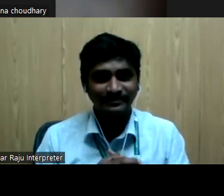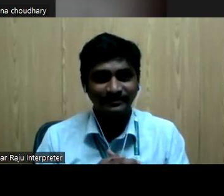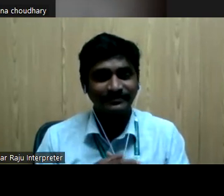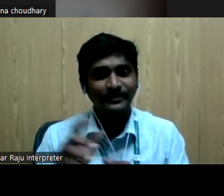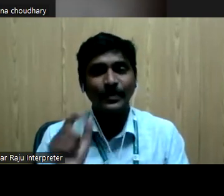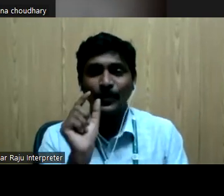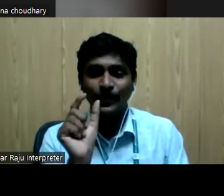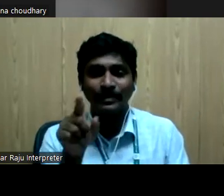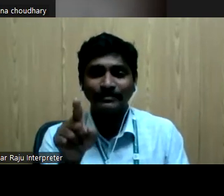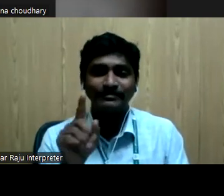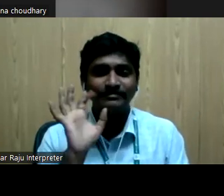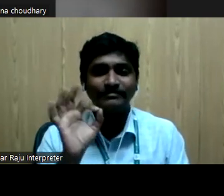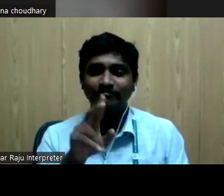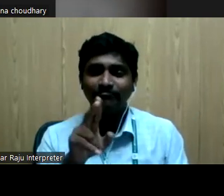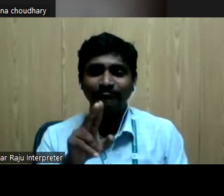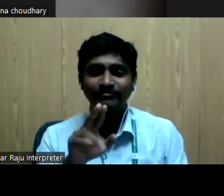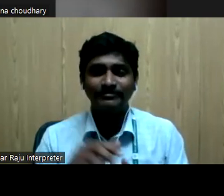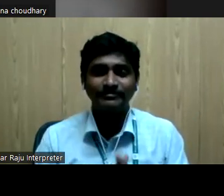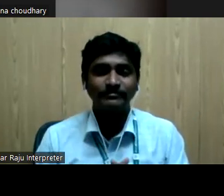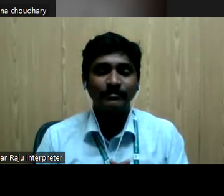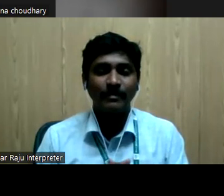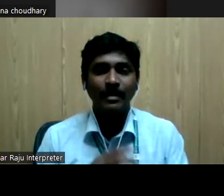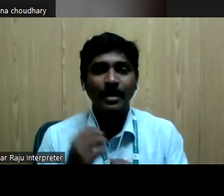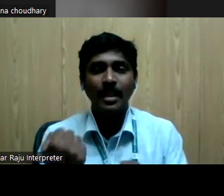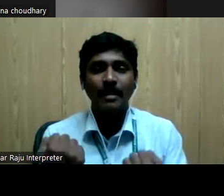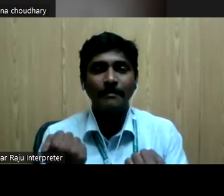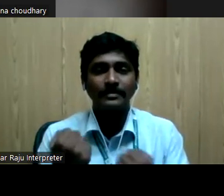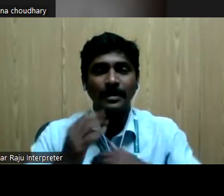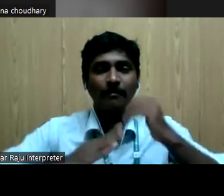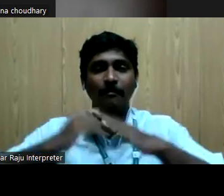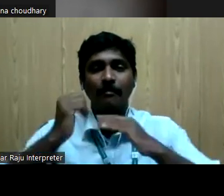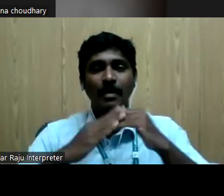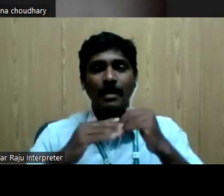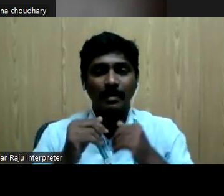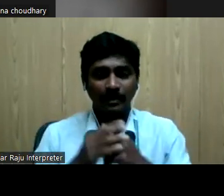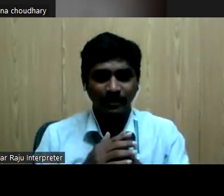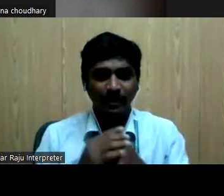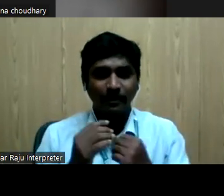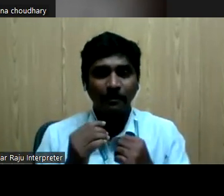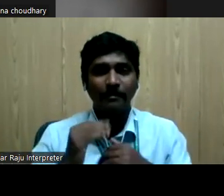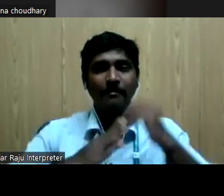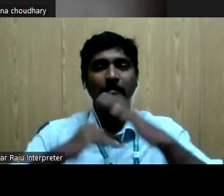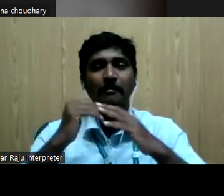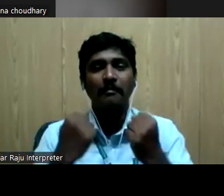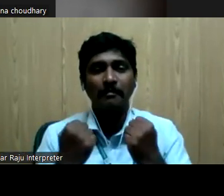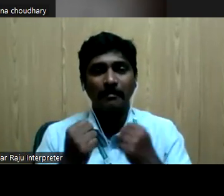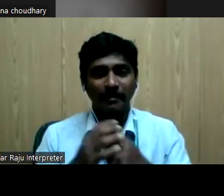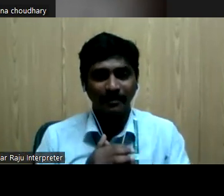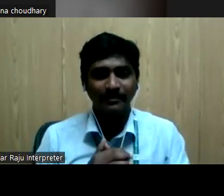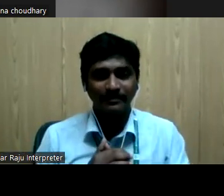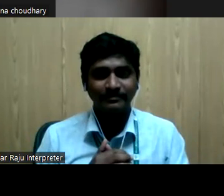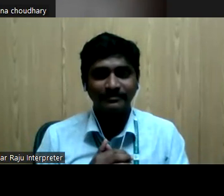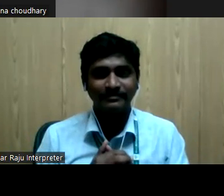aap ek word share karna chahe. Ma'am, capacity building is very much essential for the caregivers. So then only they